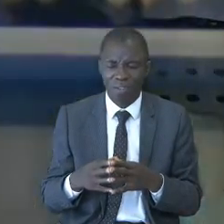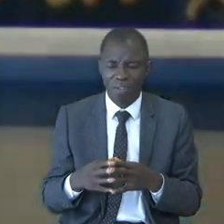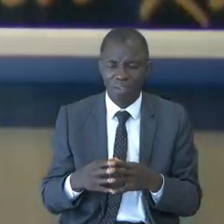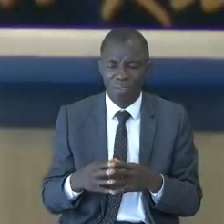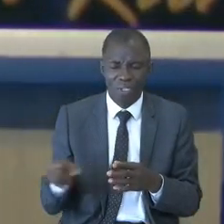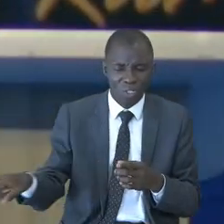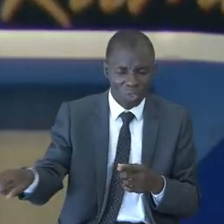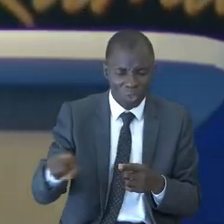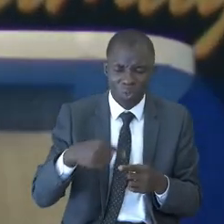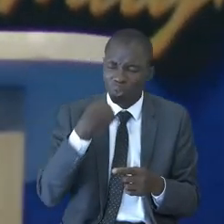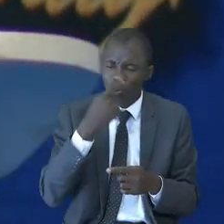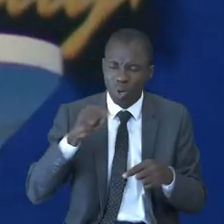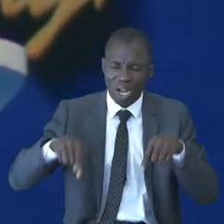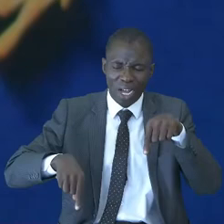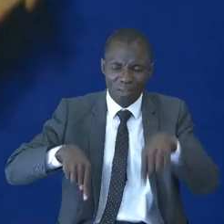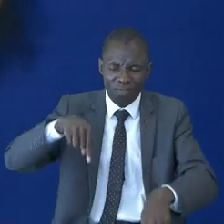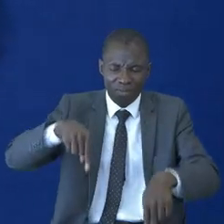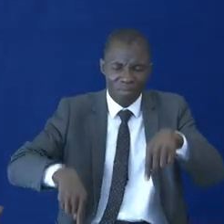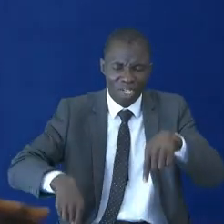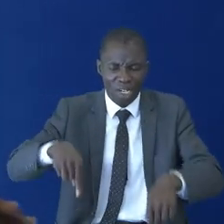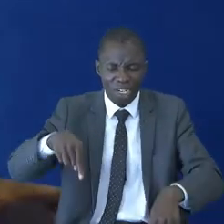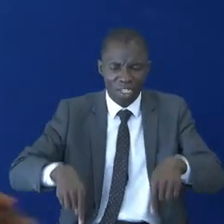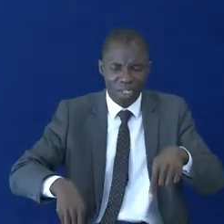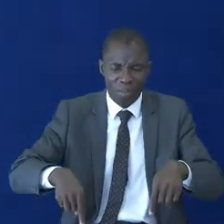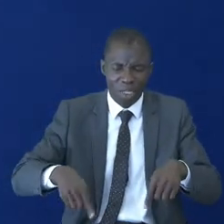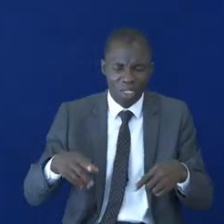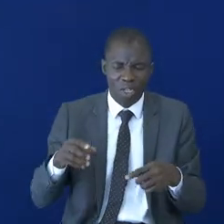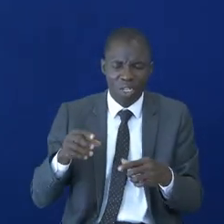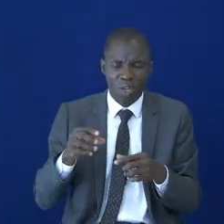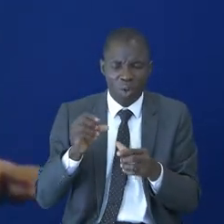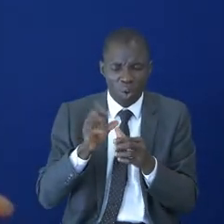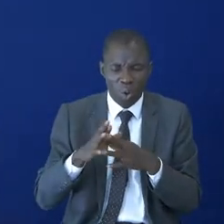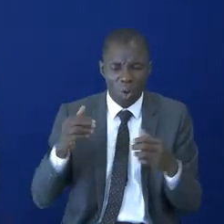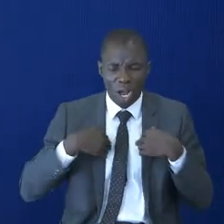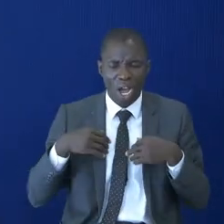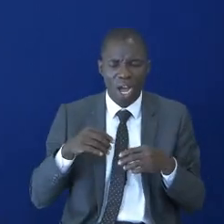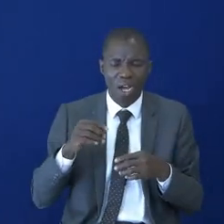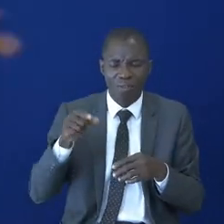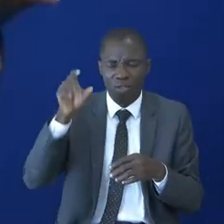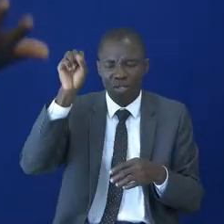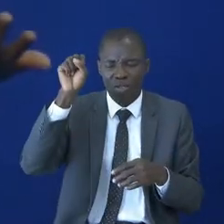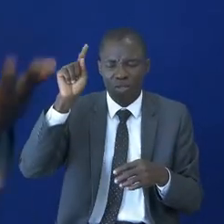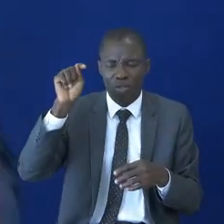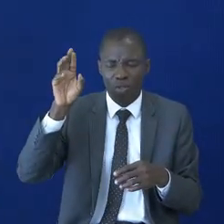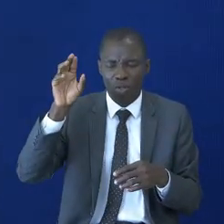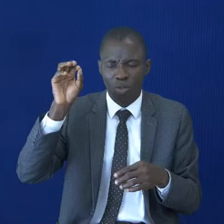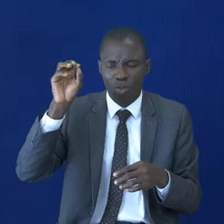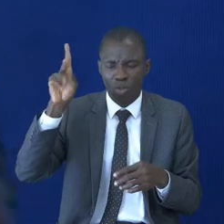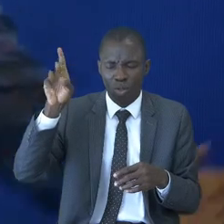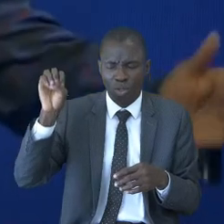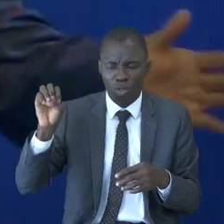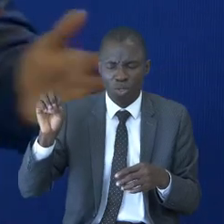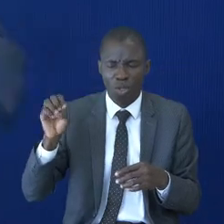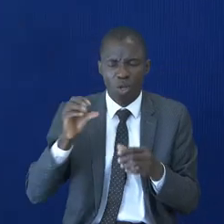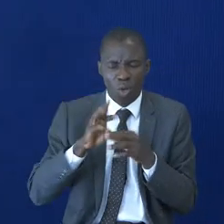Those who are lame, or you have arthritis, or you have stroke, or paralyzed totally,